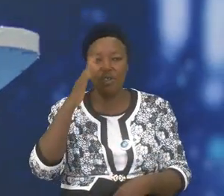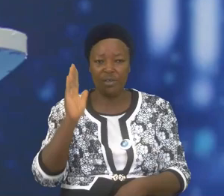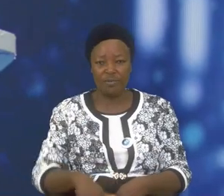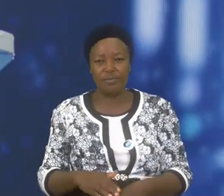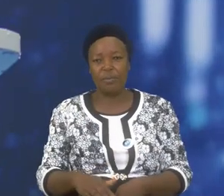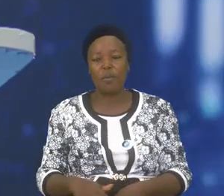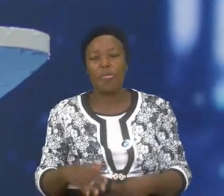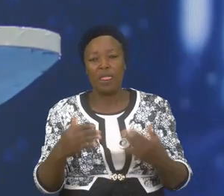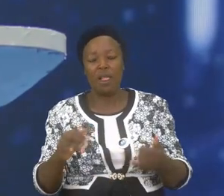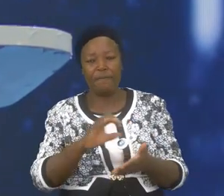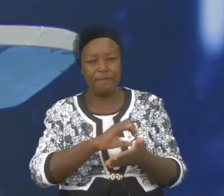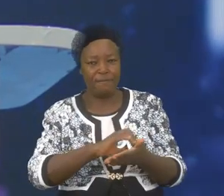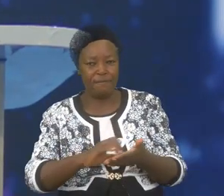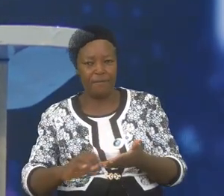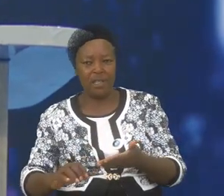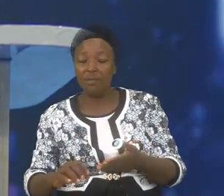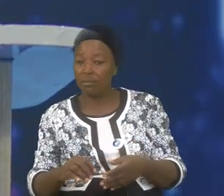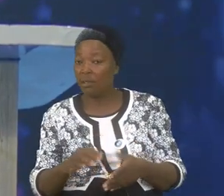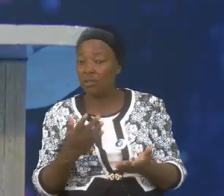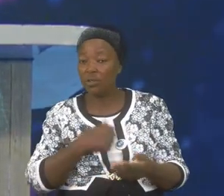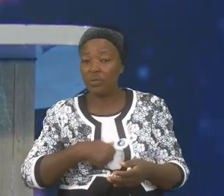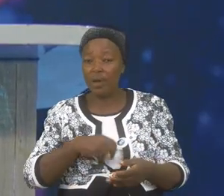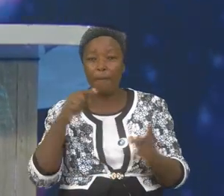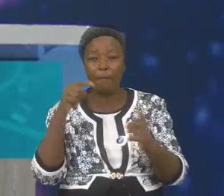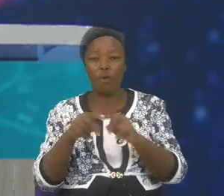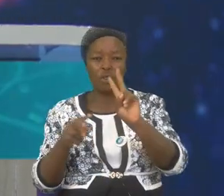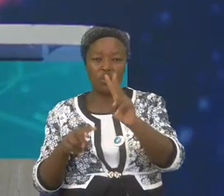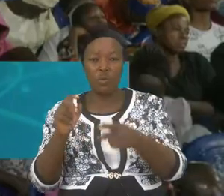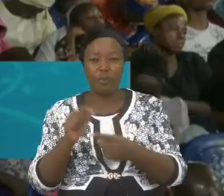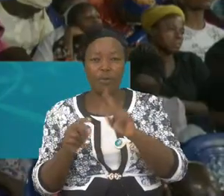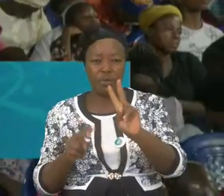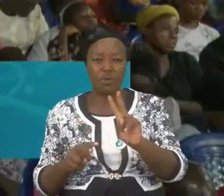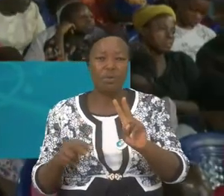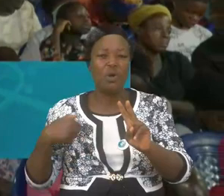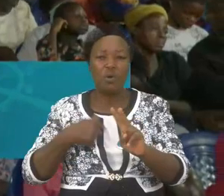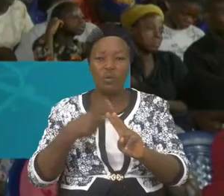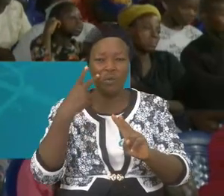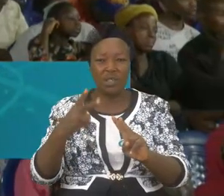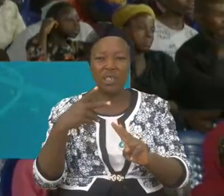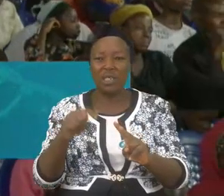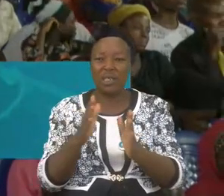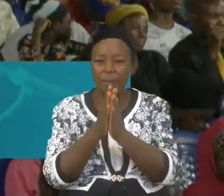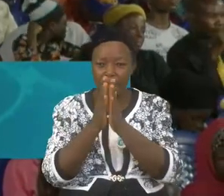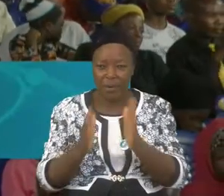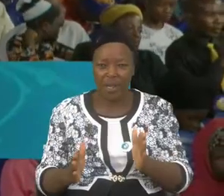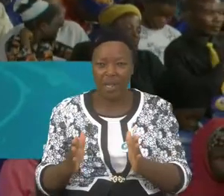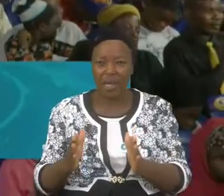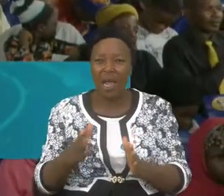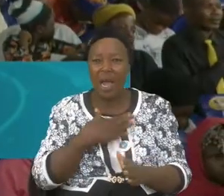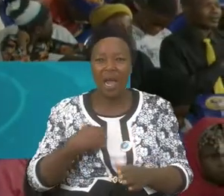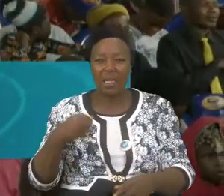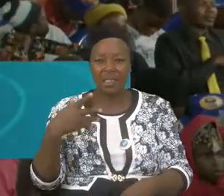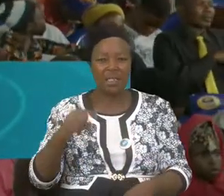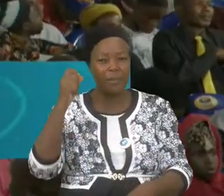looking at the prayer and a perception of full revelation. We're looking